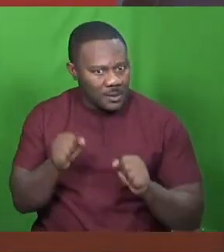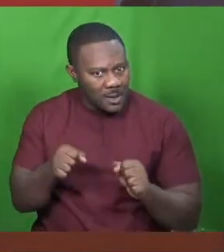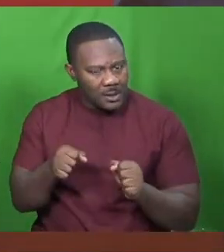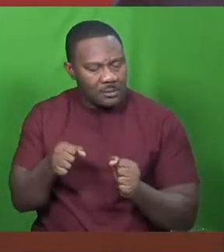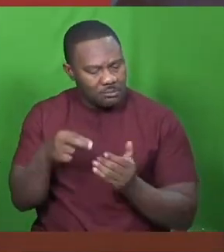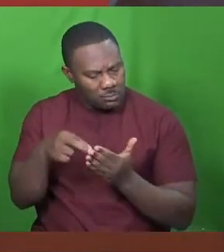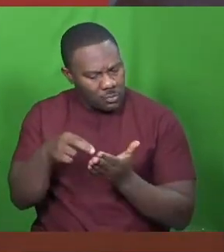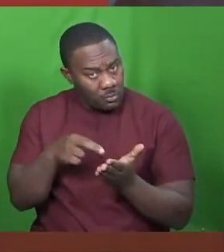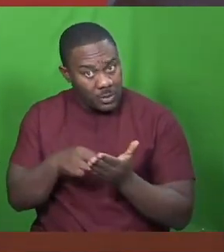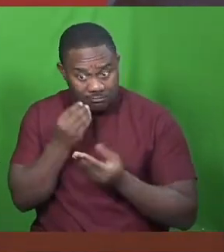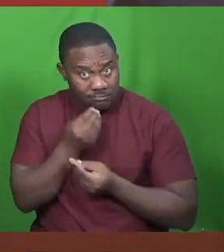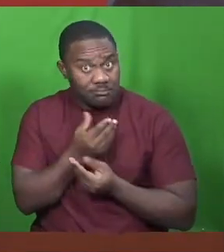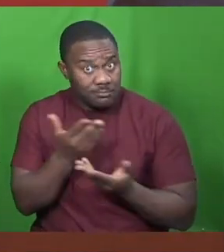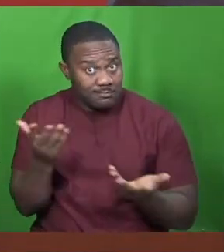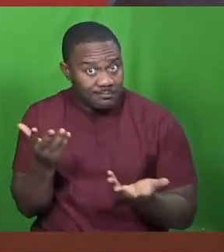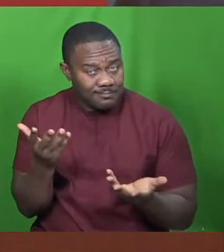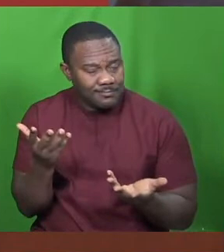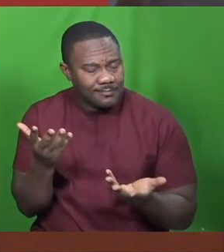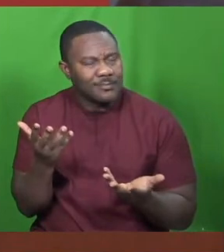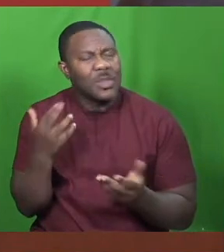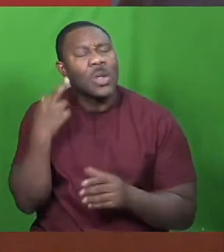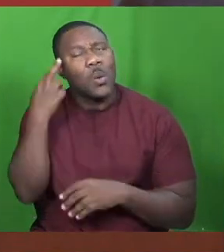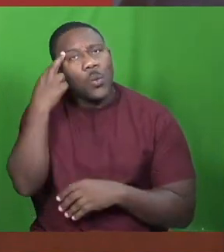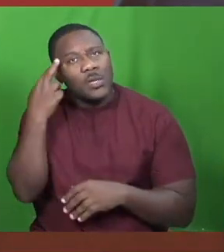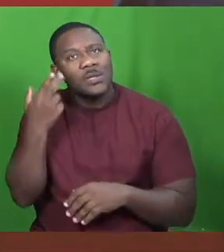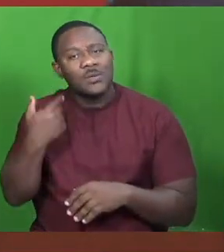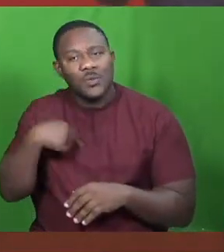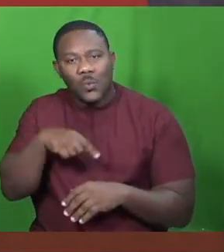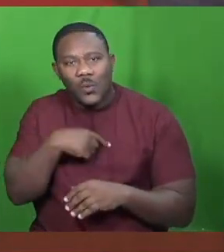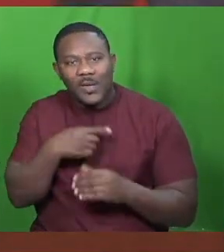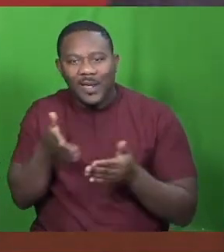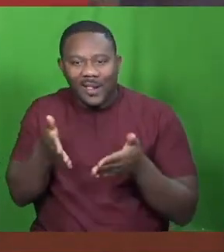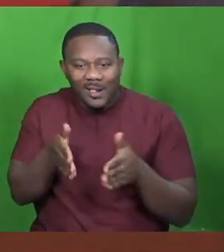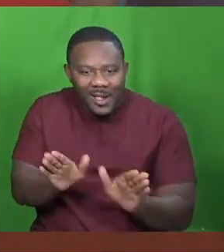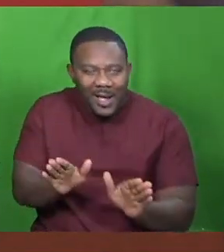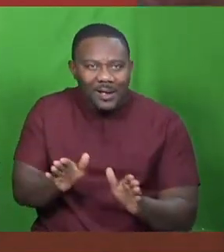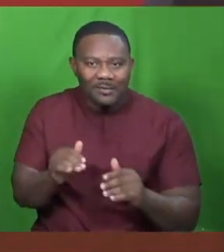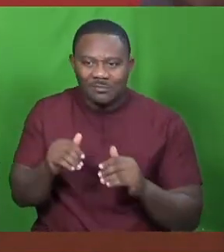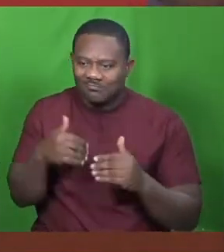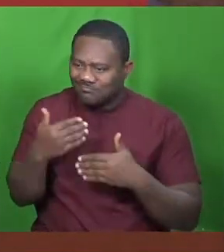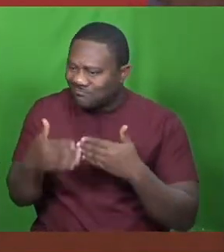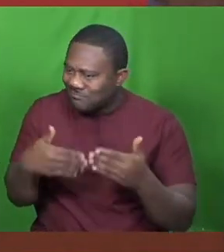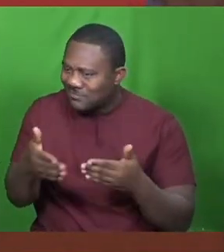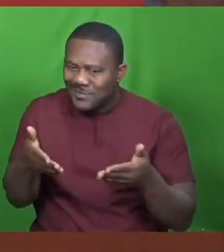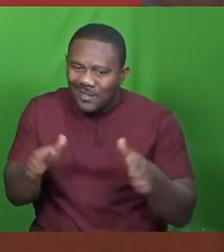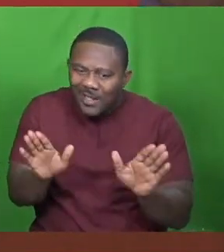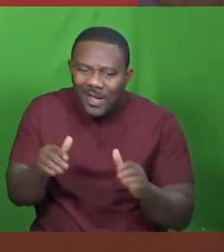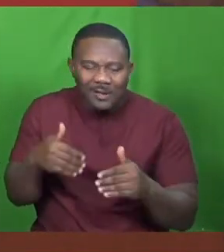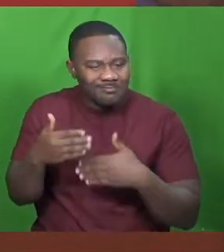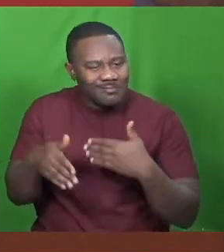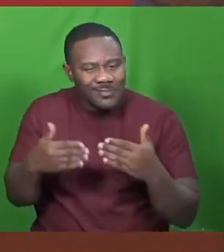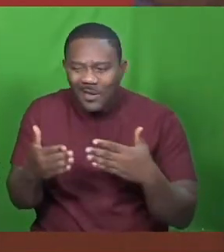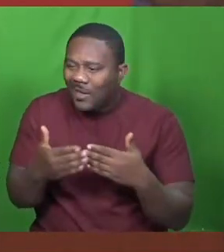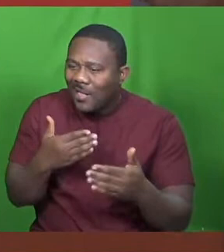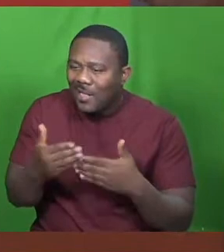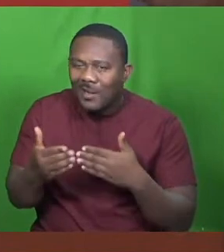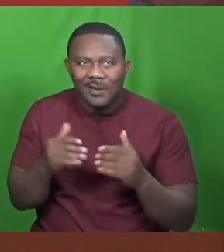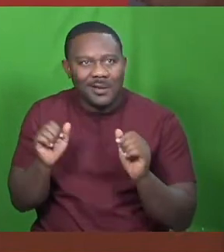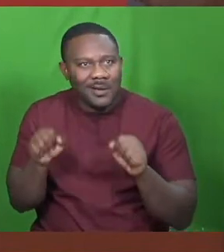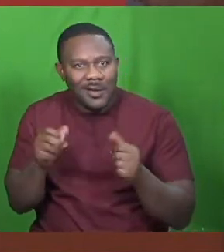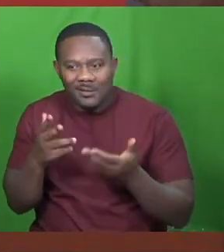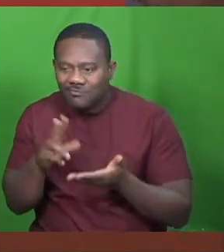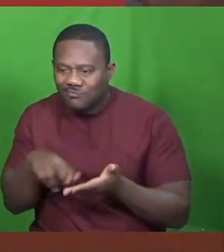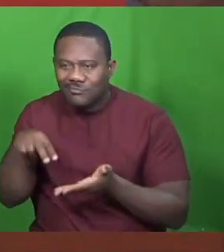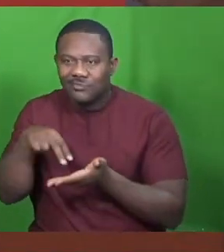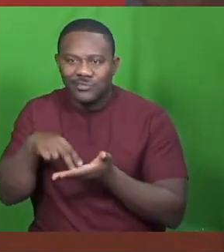this as a practice. And I want to plead with you to allow